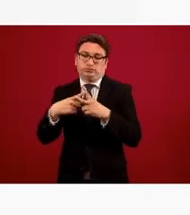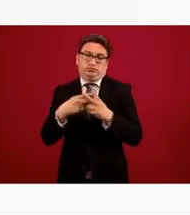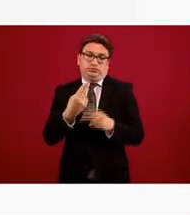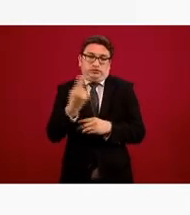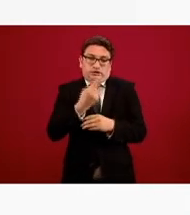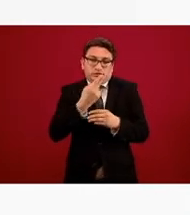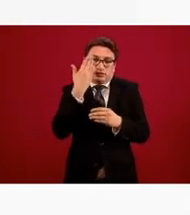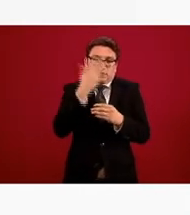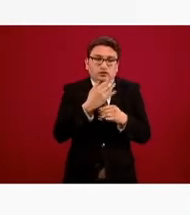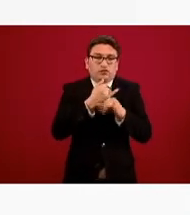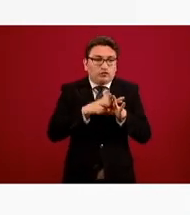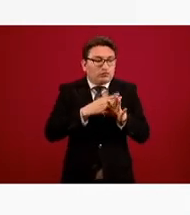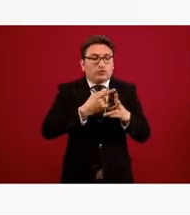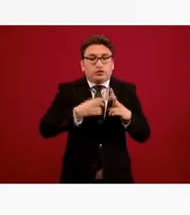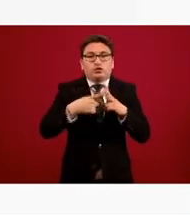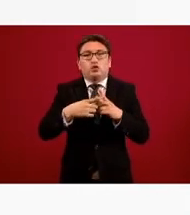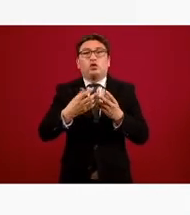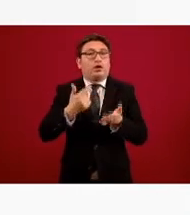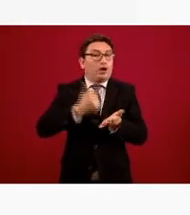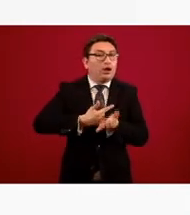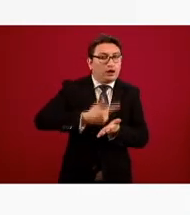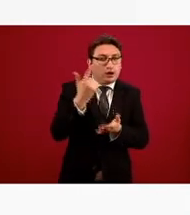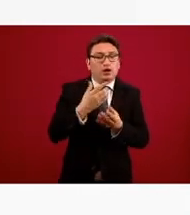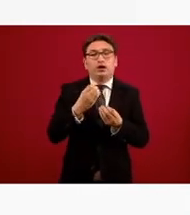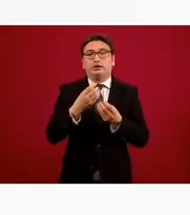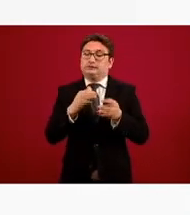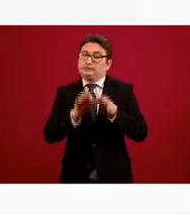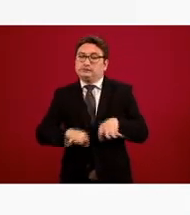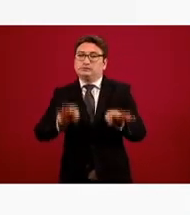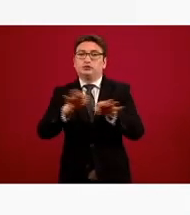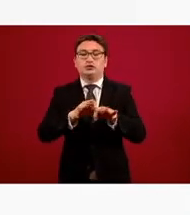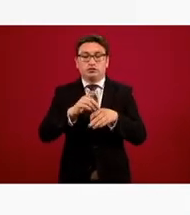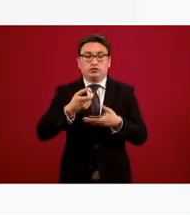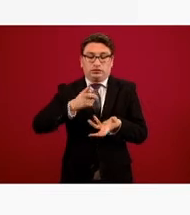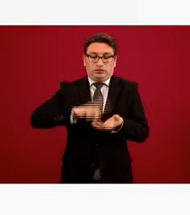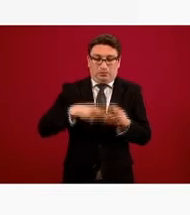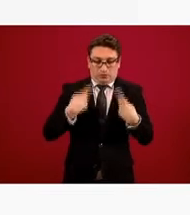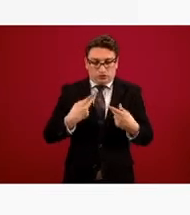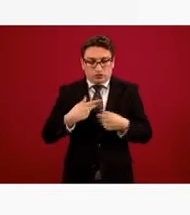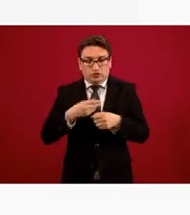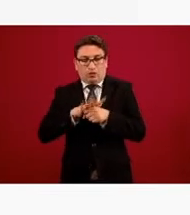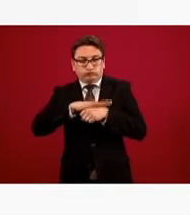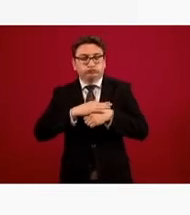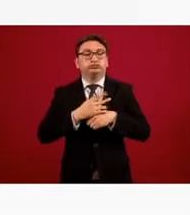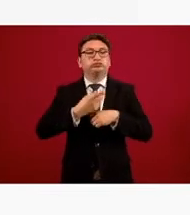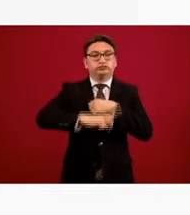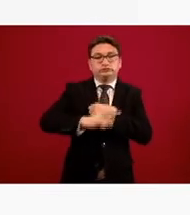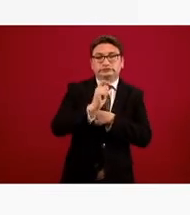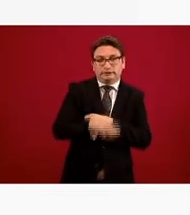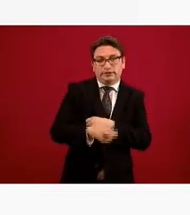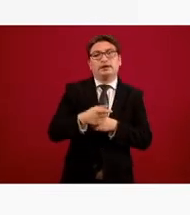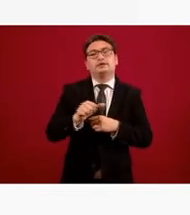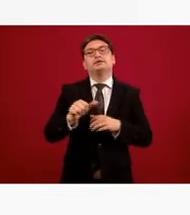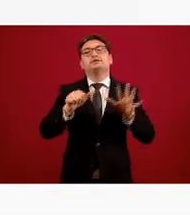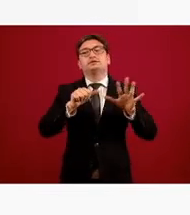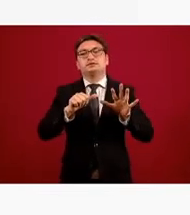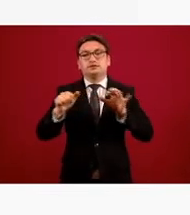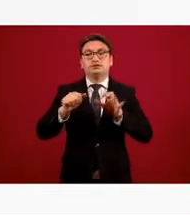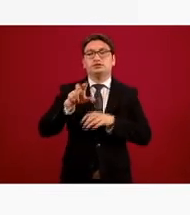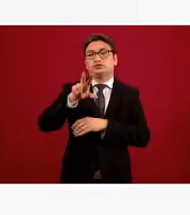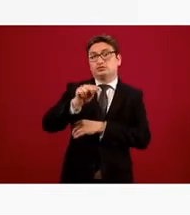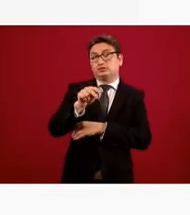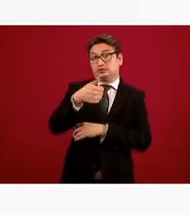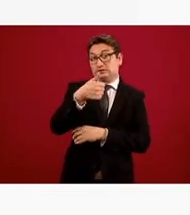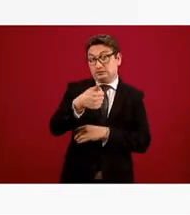lives. And it is important to keep track of the fatalities, because it helps us understand the gravity of